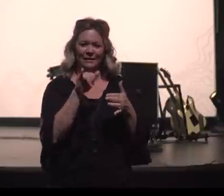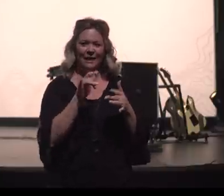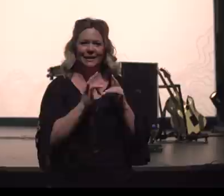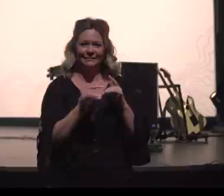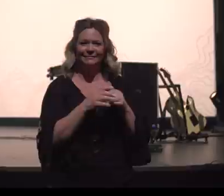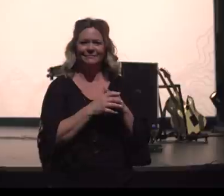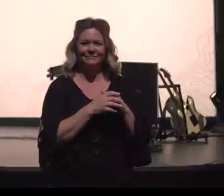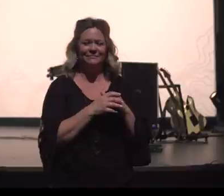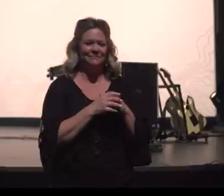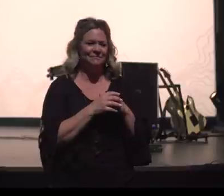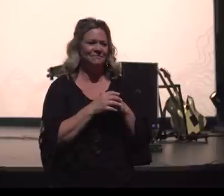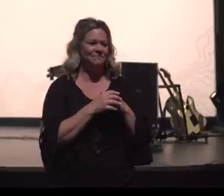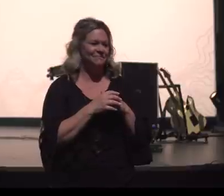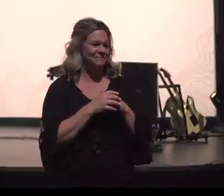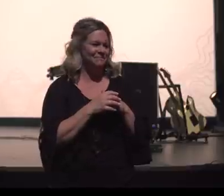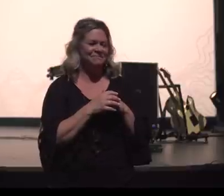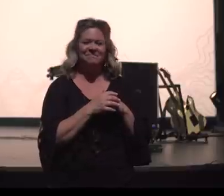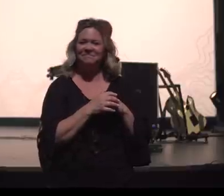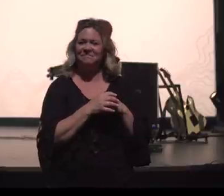sight?